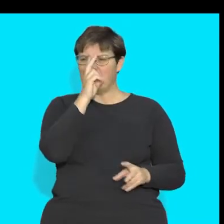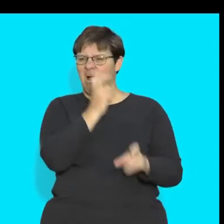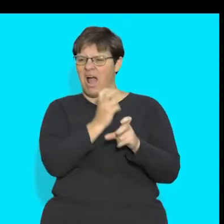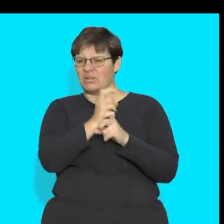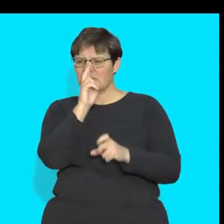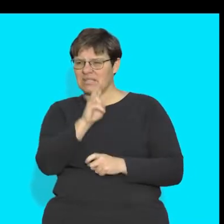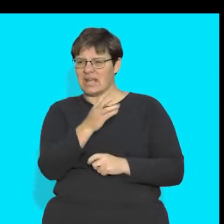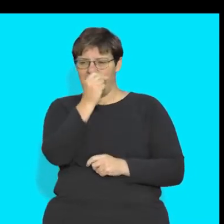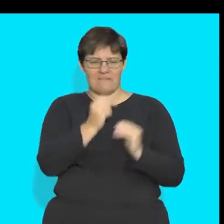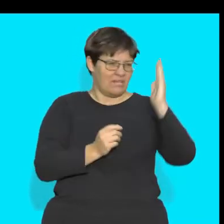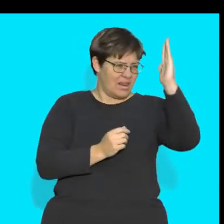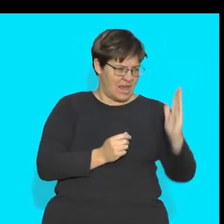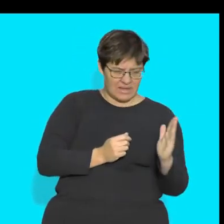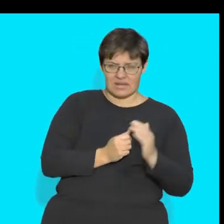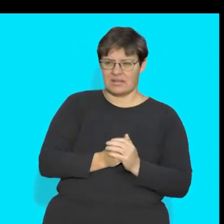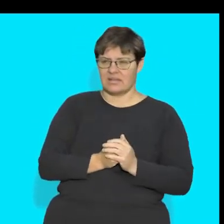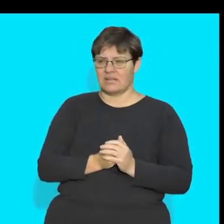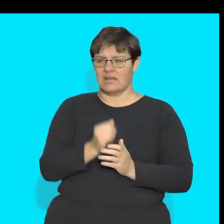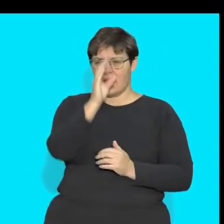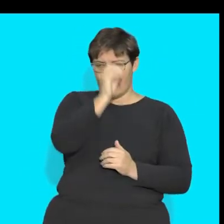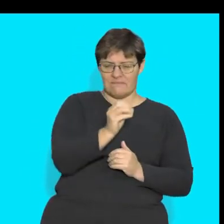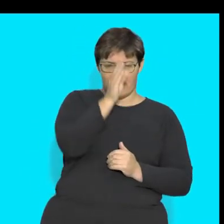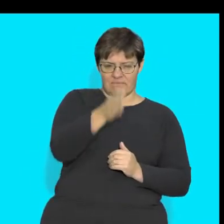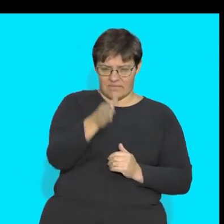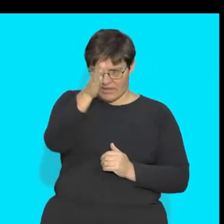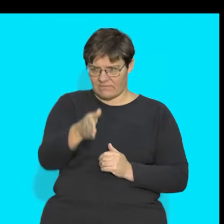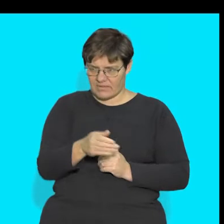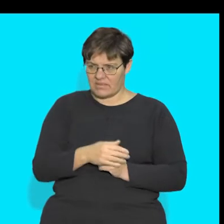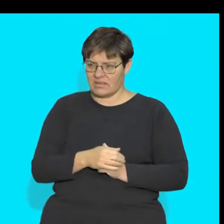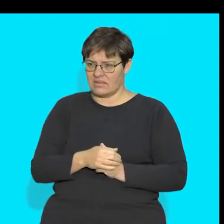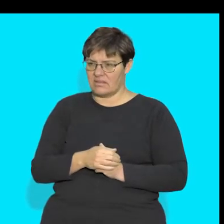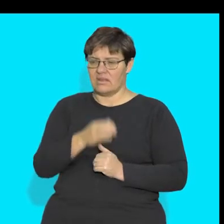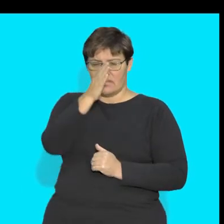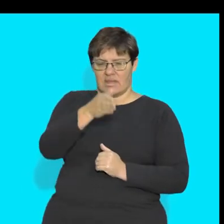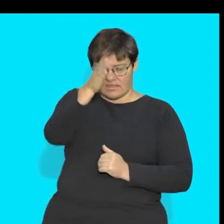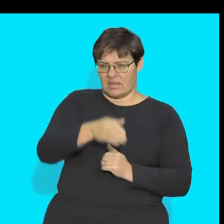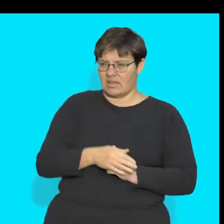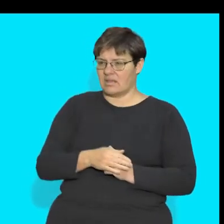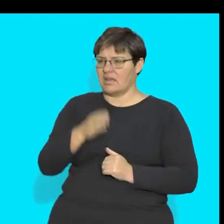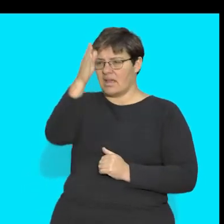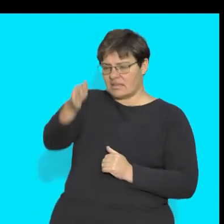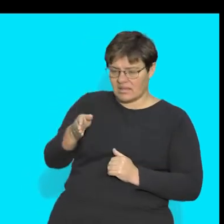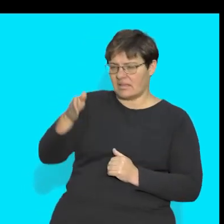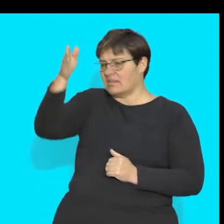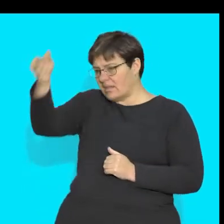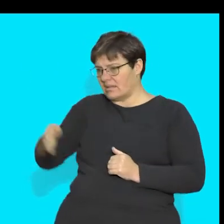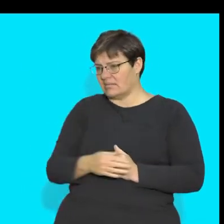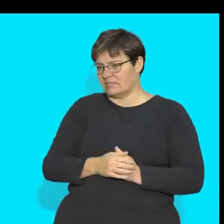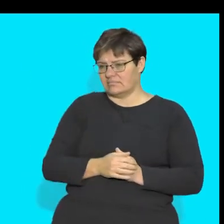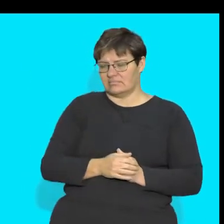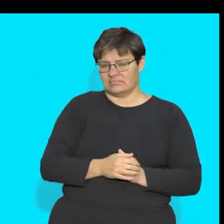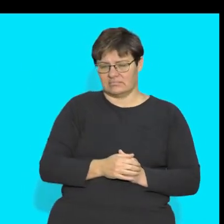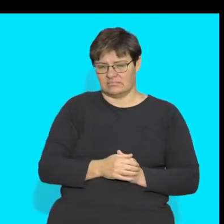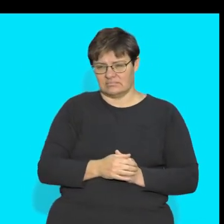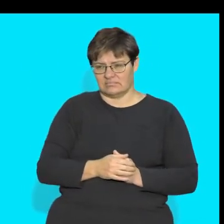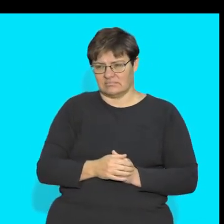see, but helium's got a line there, and there, and there, and there, and there, and there, and there, and